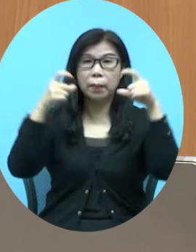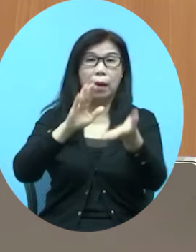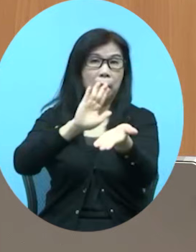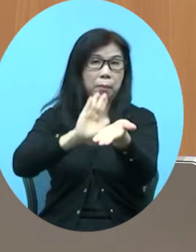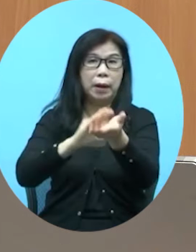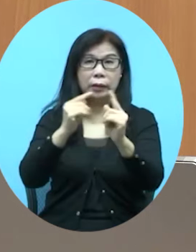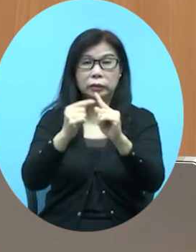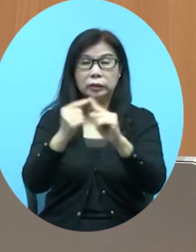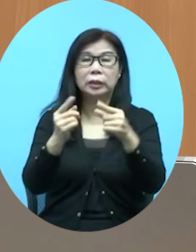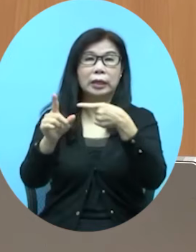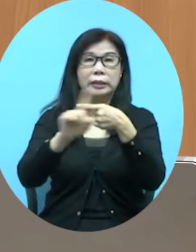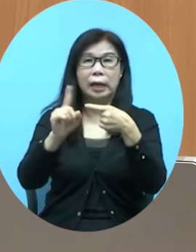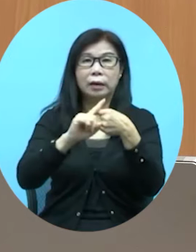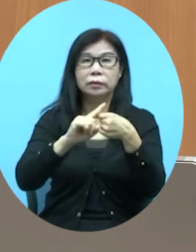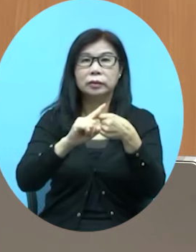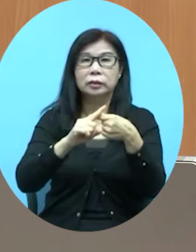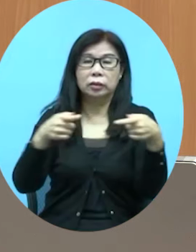turning